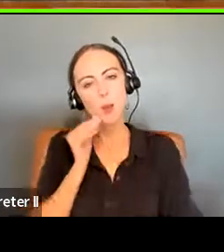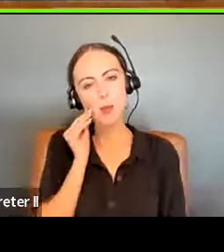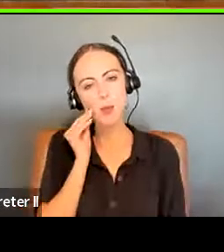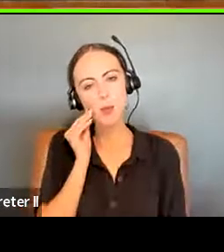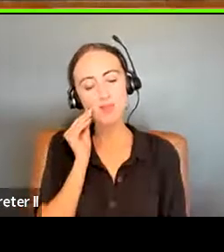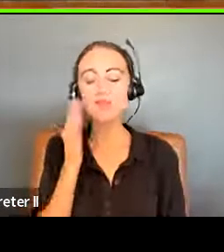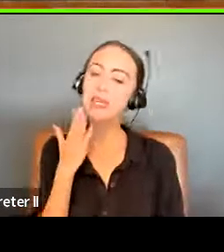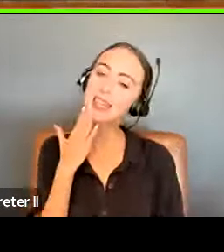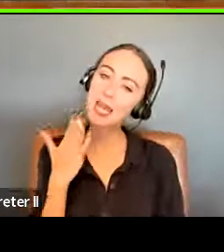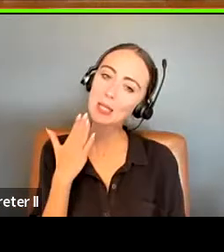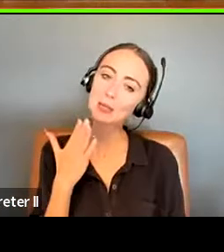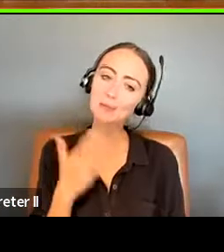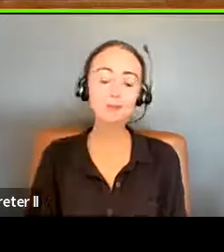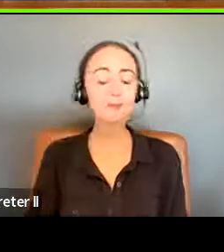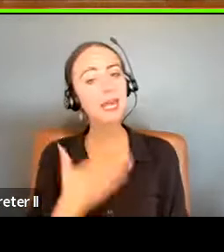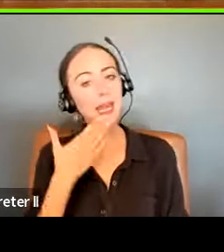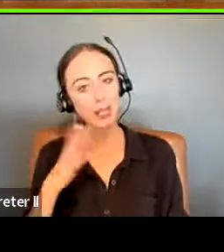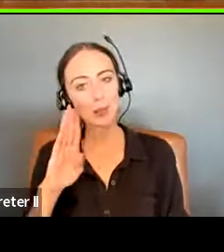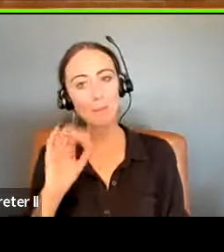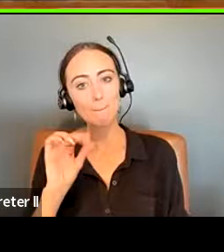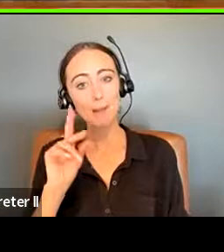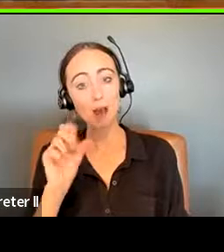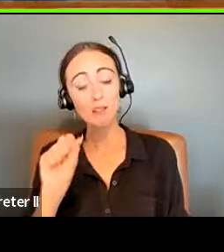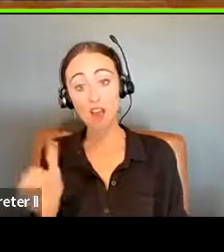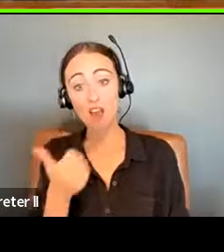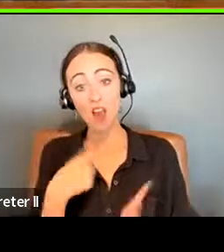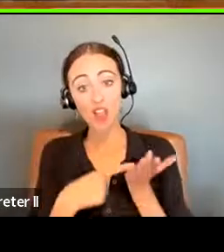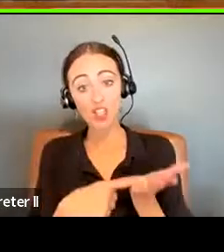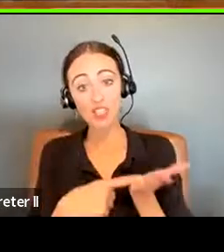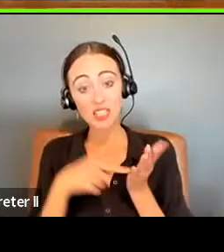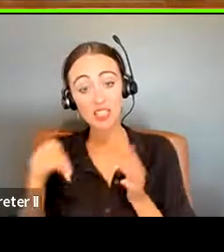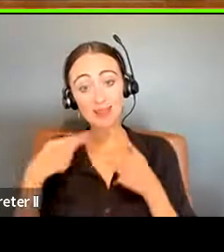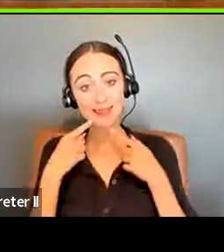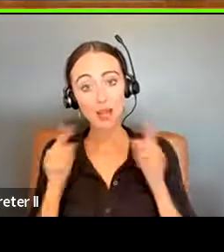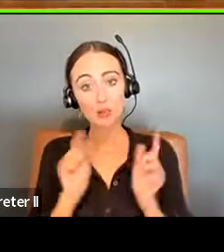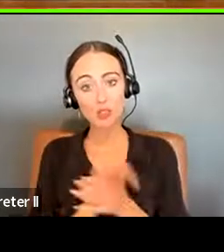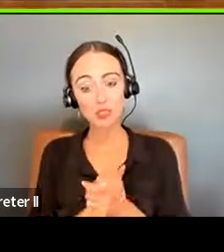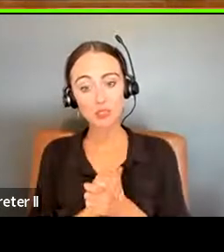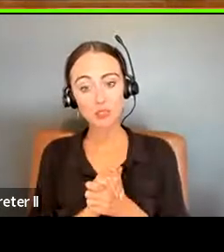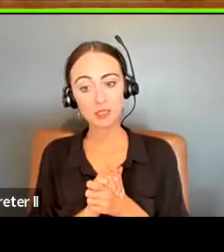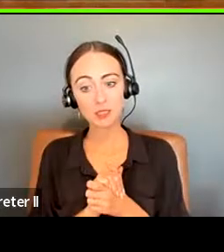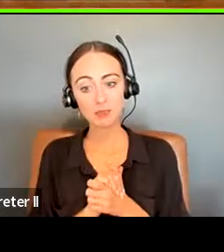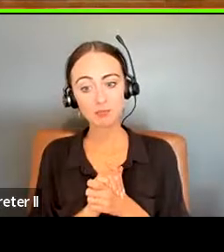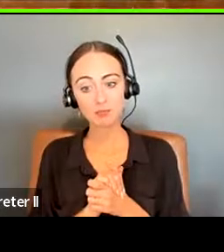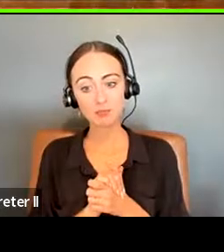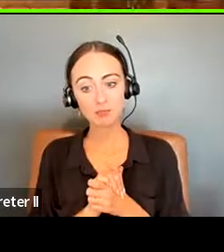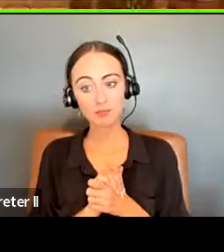you. Thank you, Councilmember Bonds. Further discussion on the declaration?